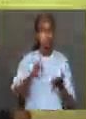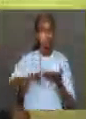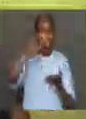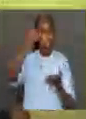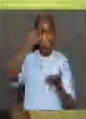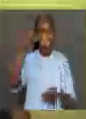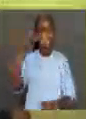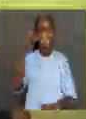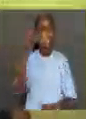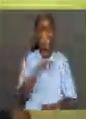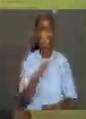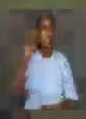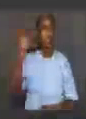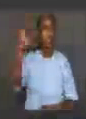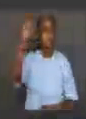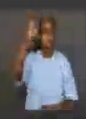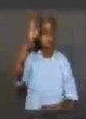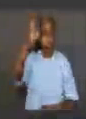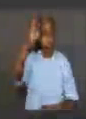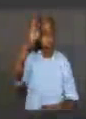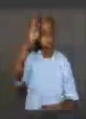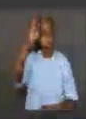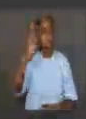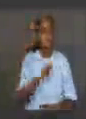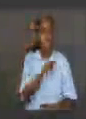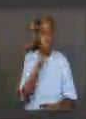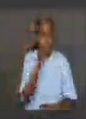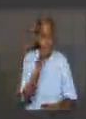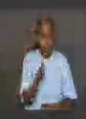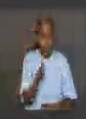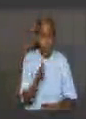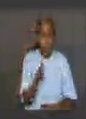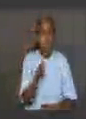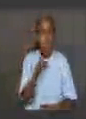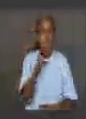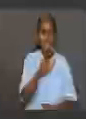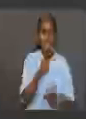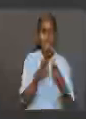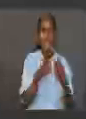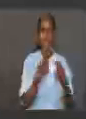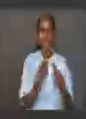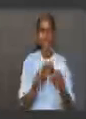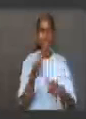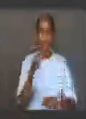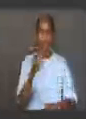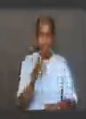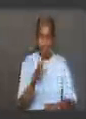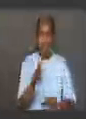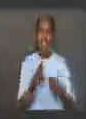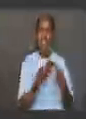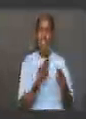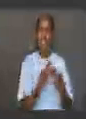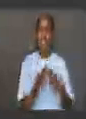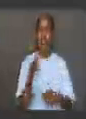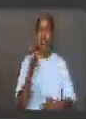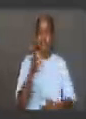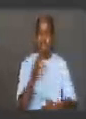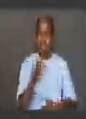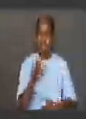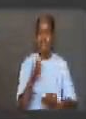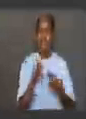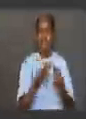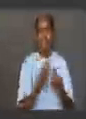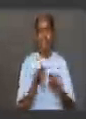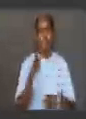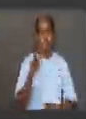of exponents. The equation 3 times 3 times 3 times